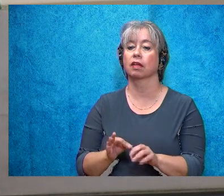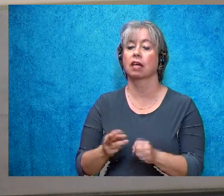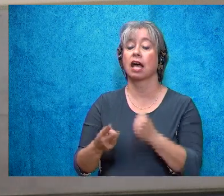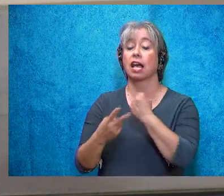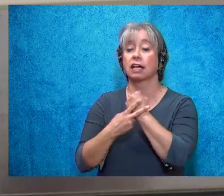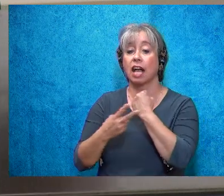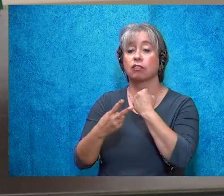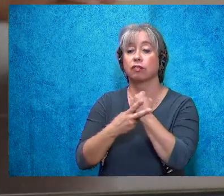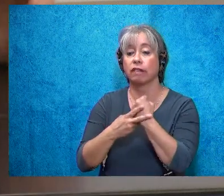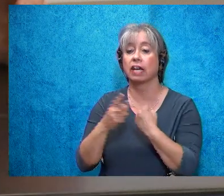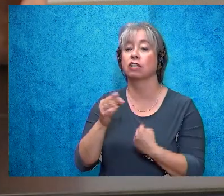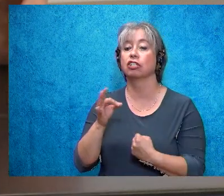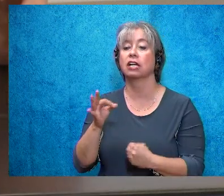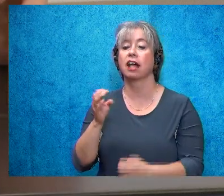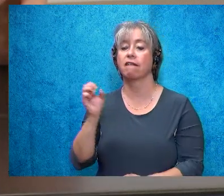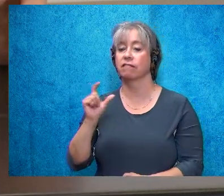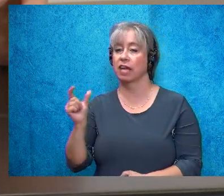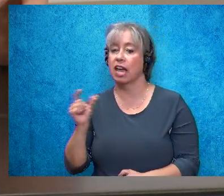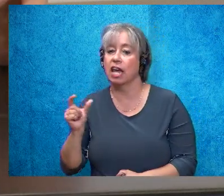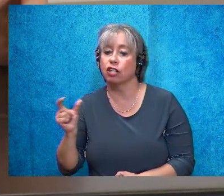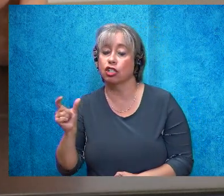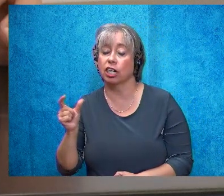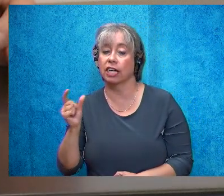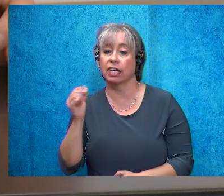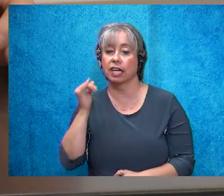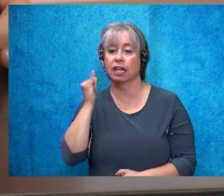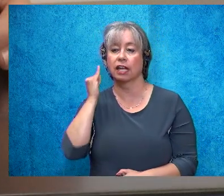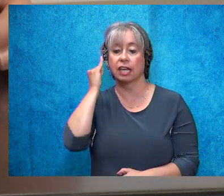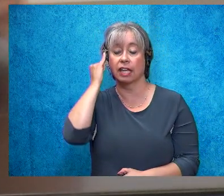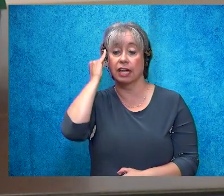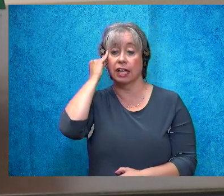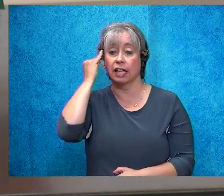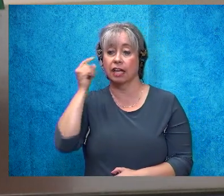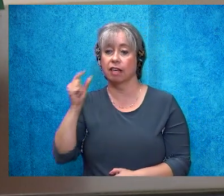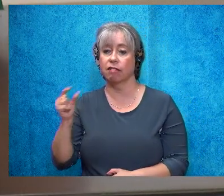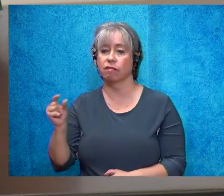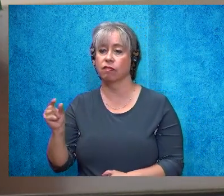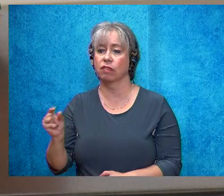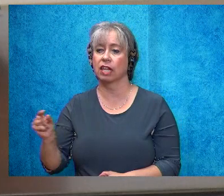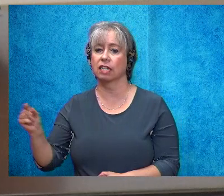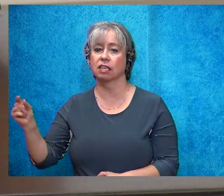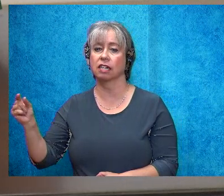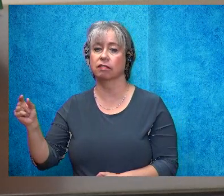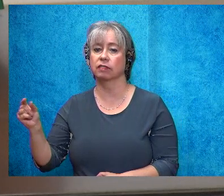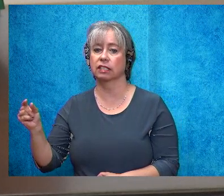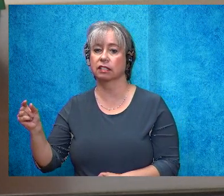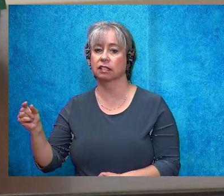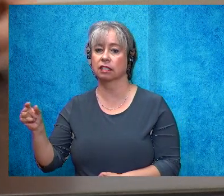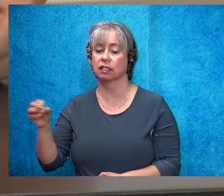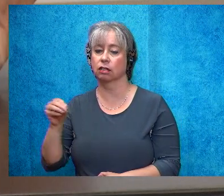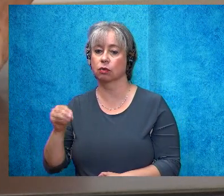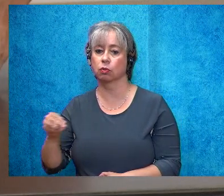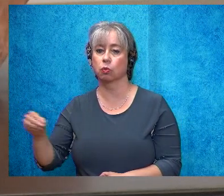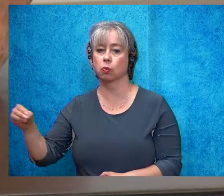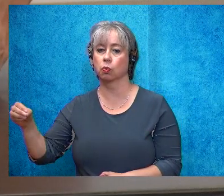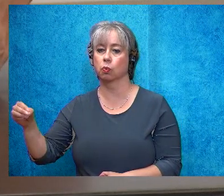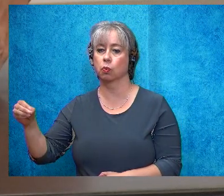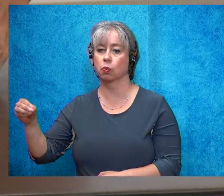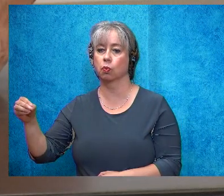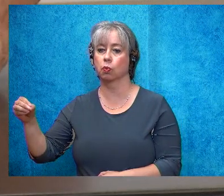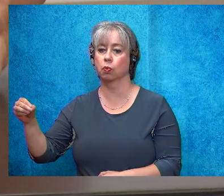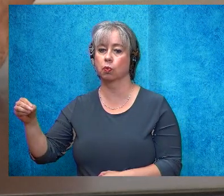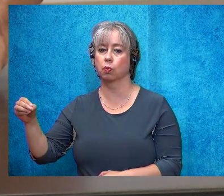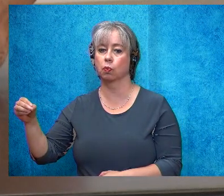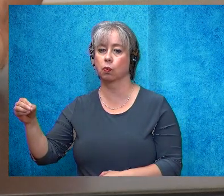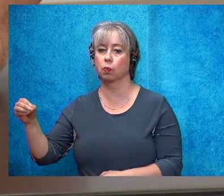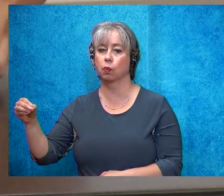energy. If I lift the ball on this side up about that high, then I want you to watch how